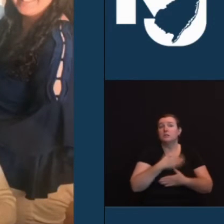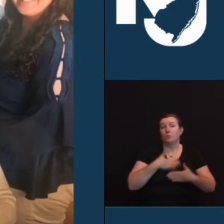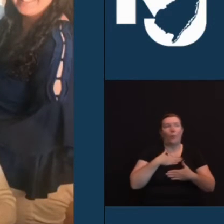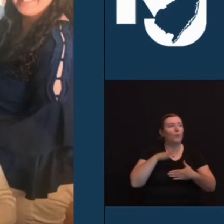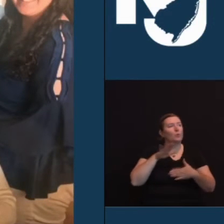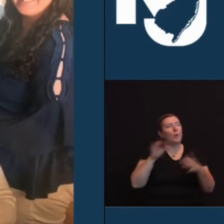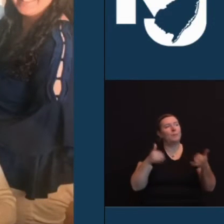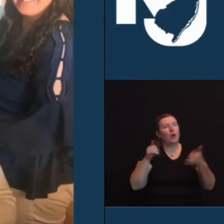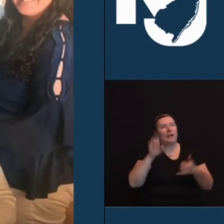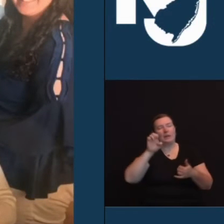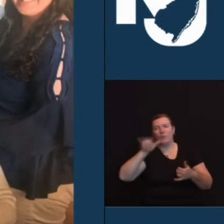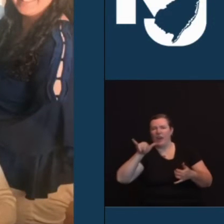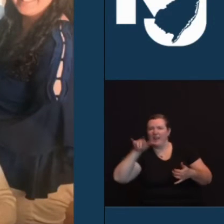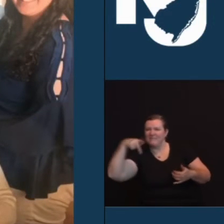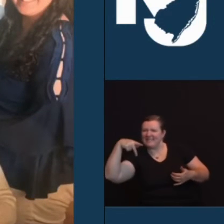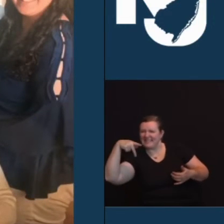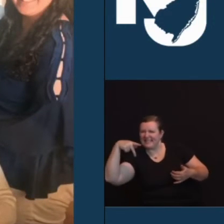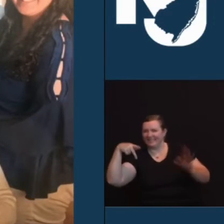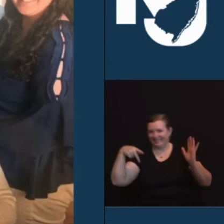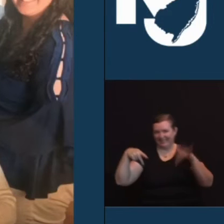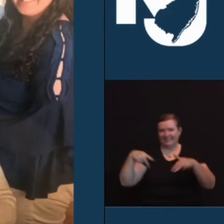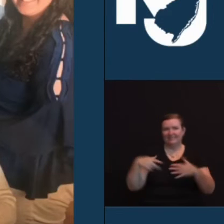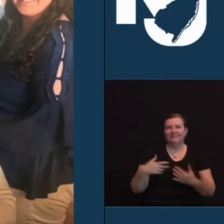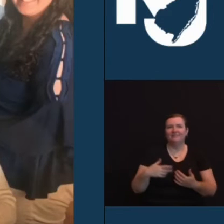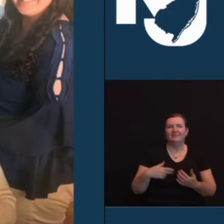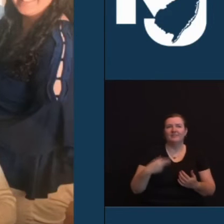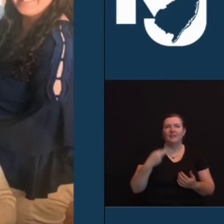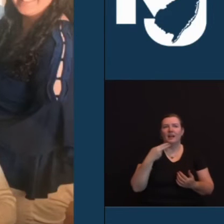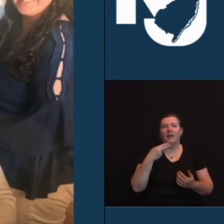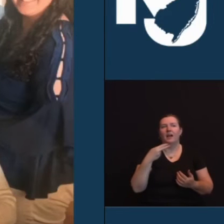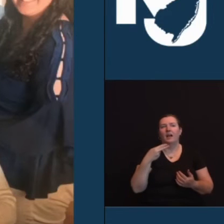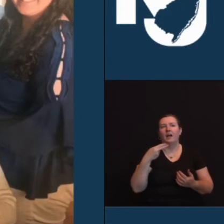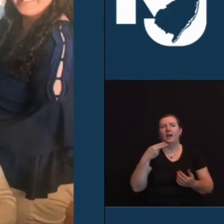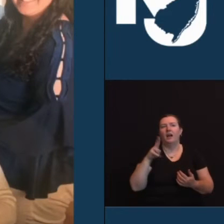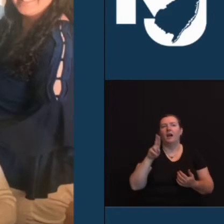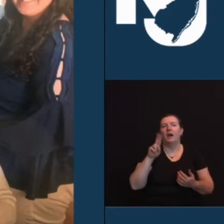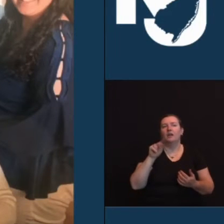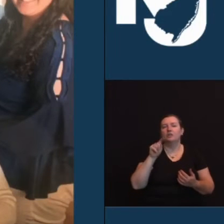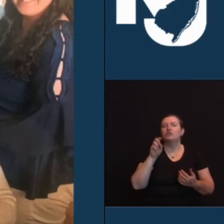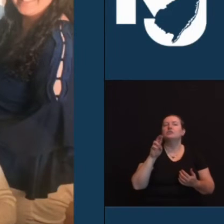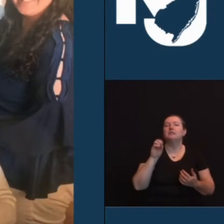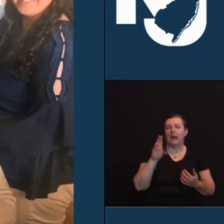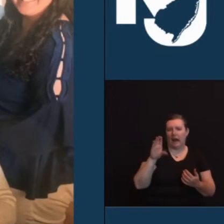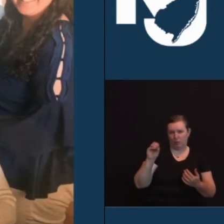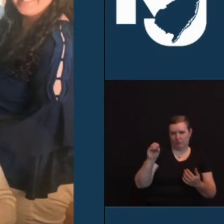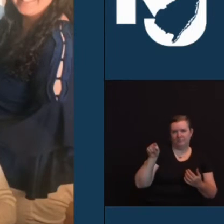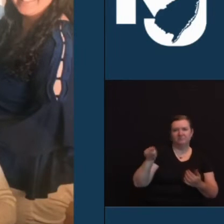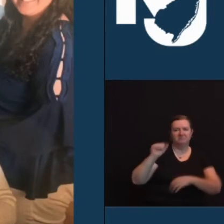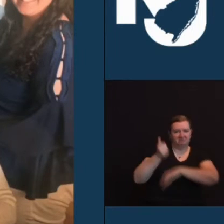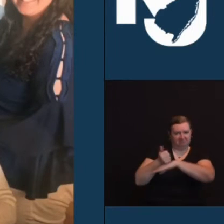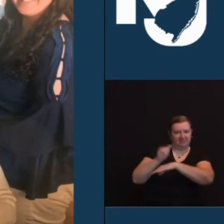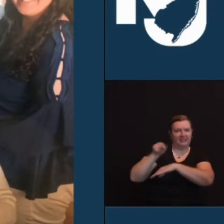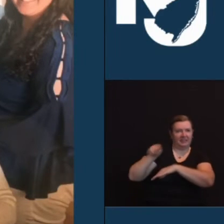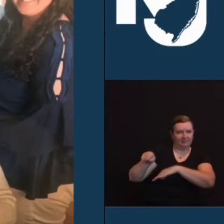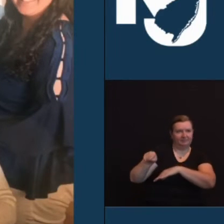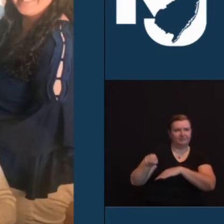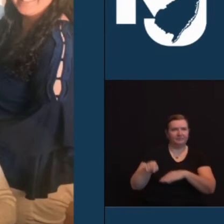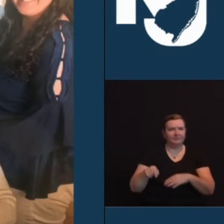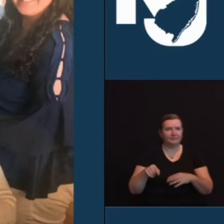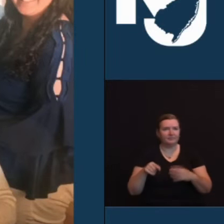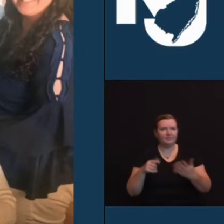that provides professionally trained waitstaff and servers, bartenders, chefs, and utility workers to the food